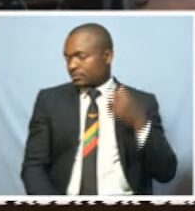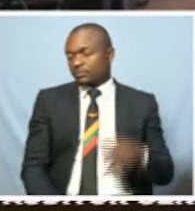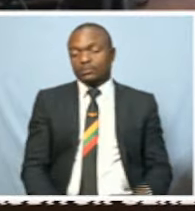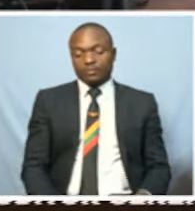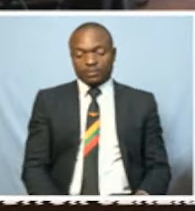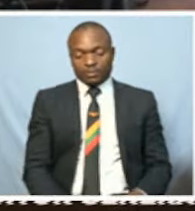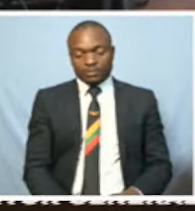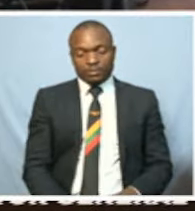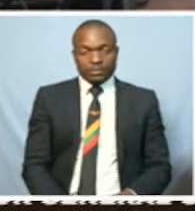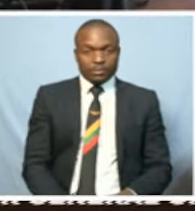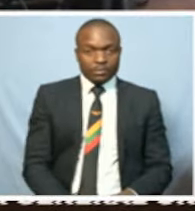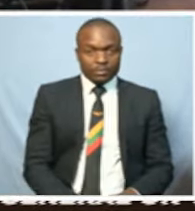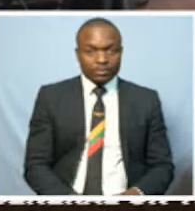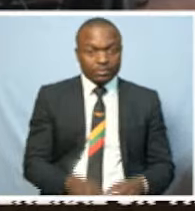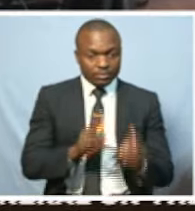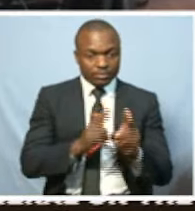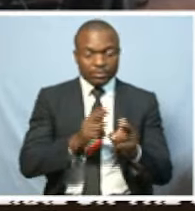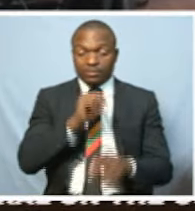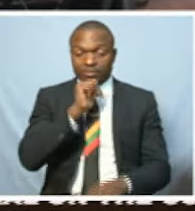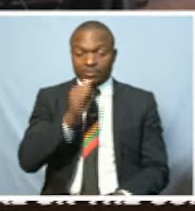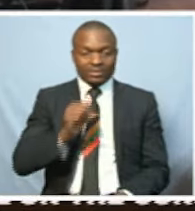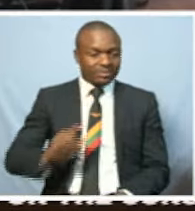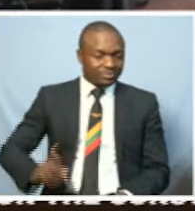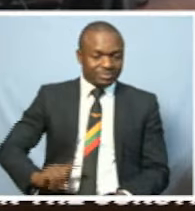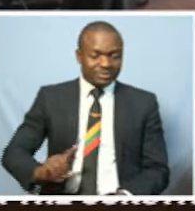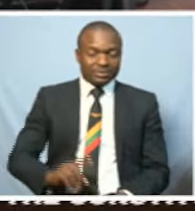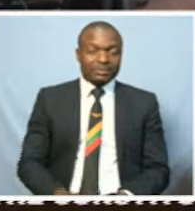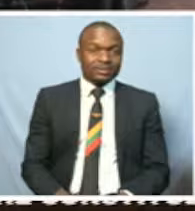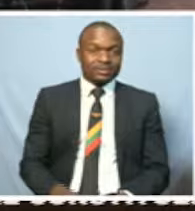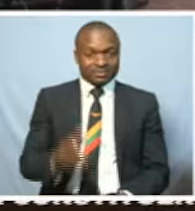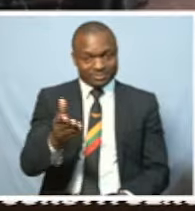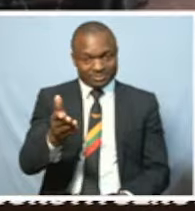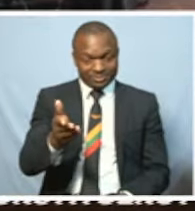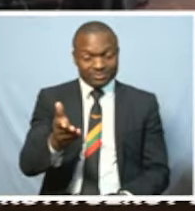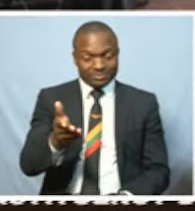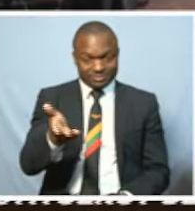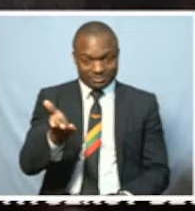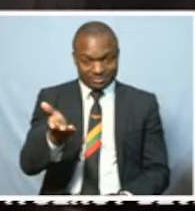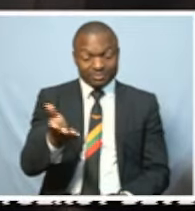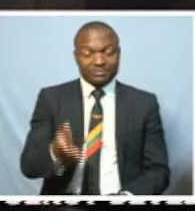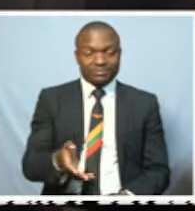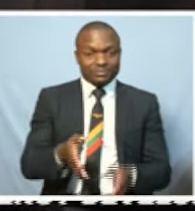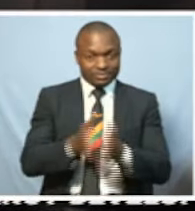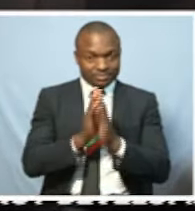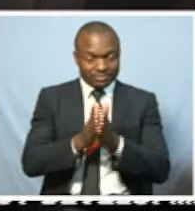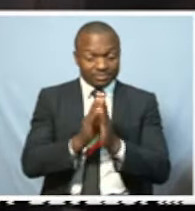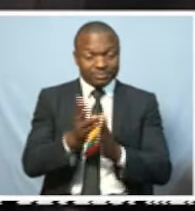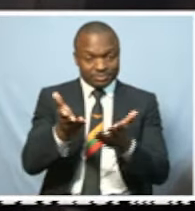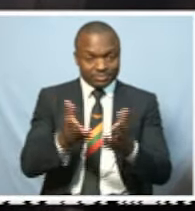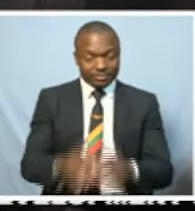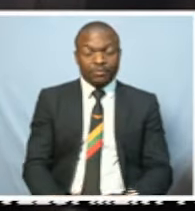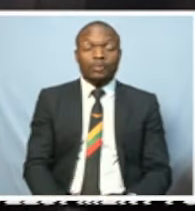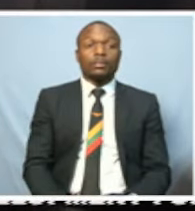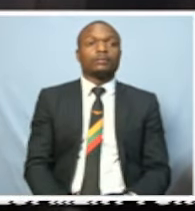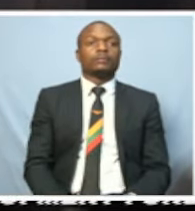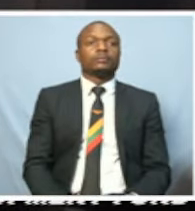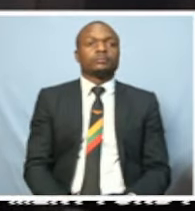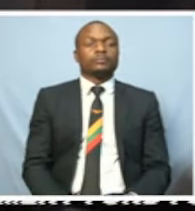I think the answer is not satisfactory, first of all. Yes. Please, ask a follow-up.